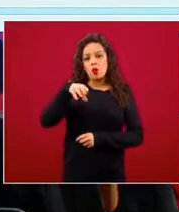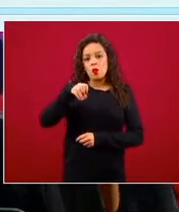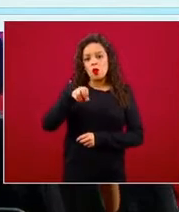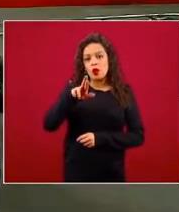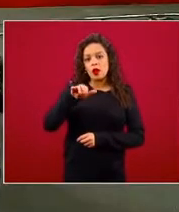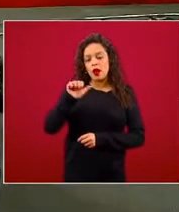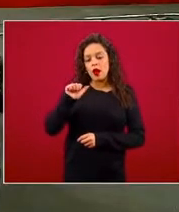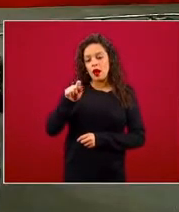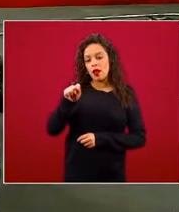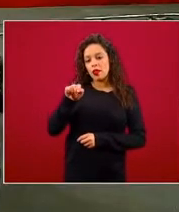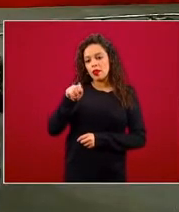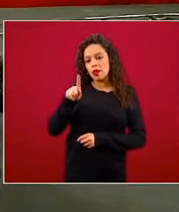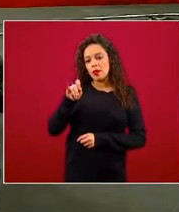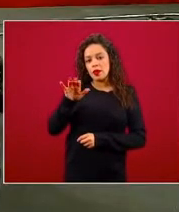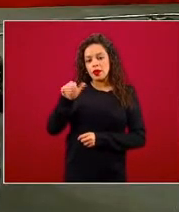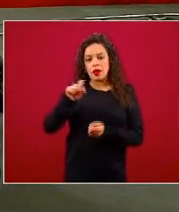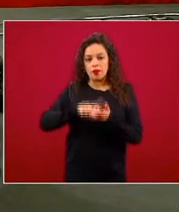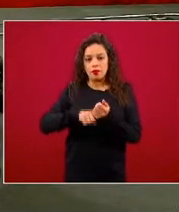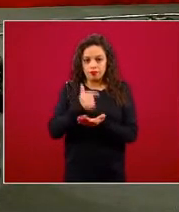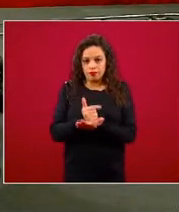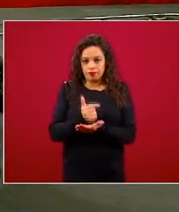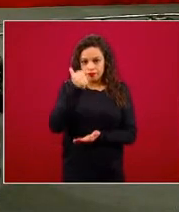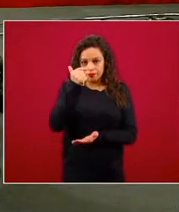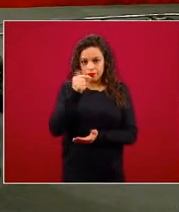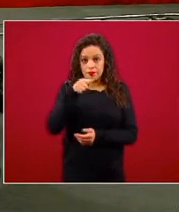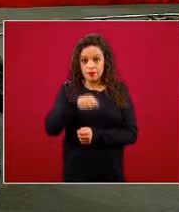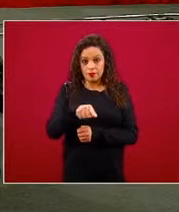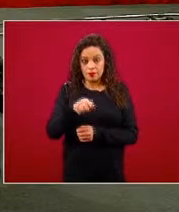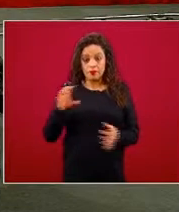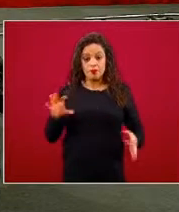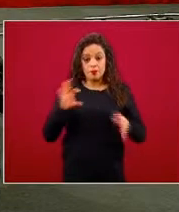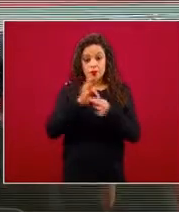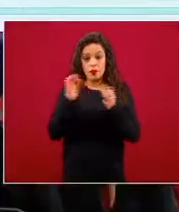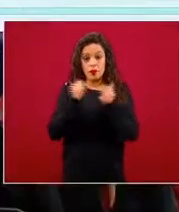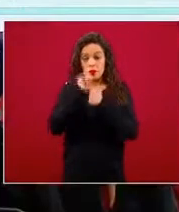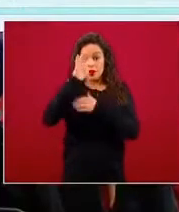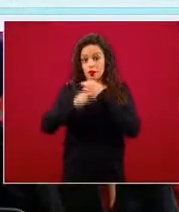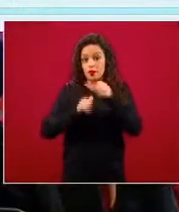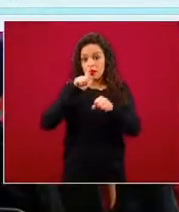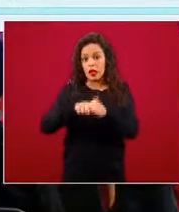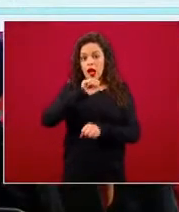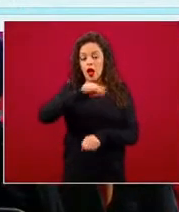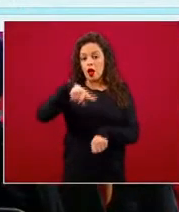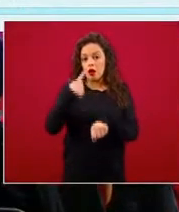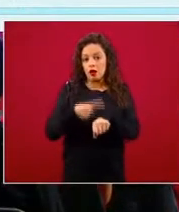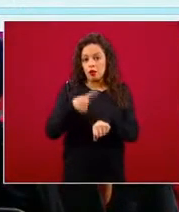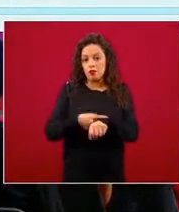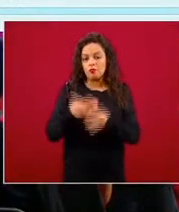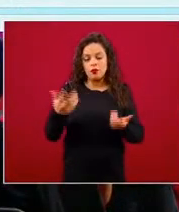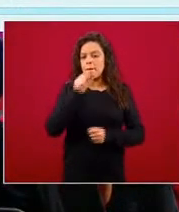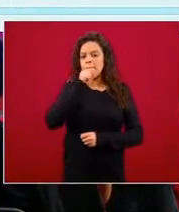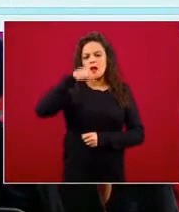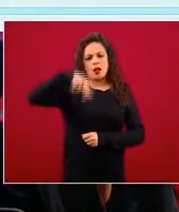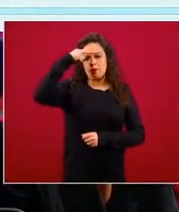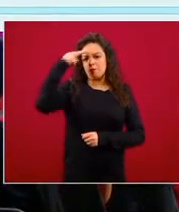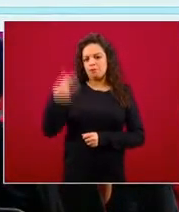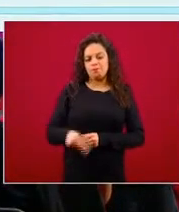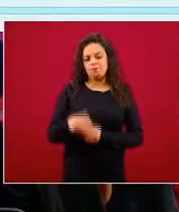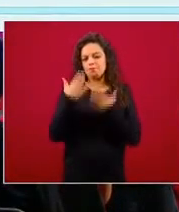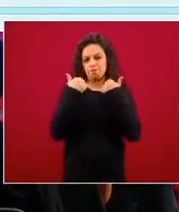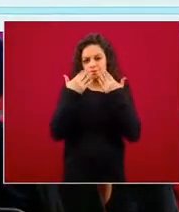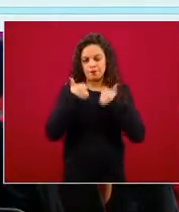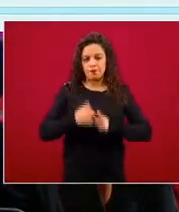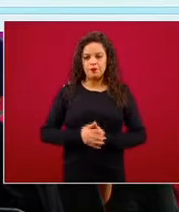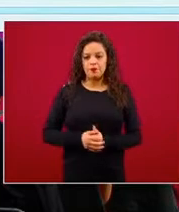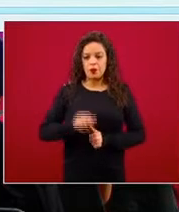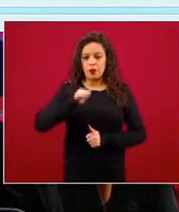Classification of Diseases, and of course, not in Mexico either. So, the closest thing to atypical pneumonias